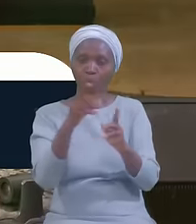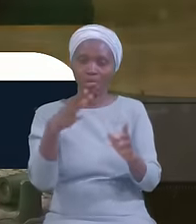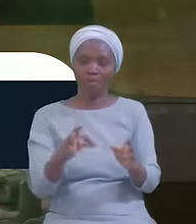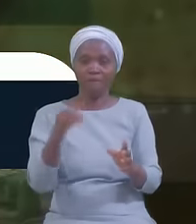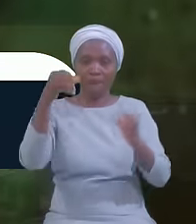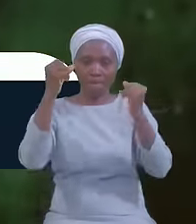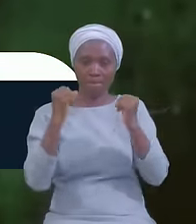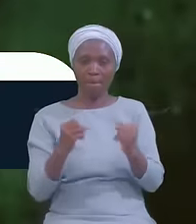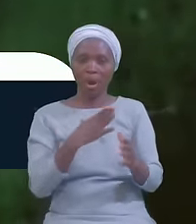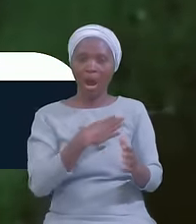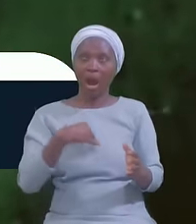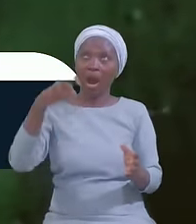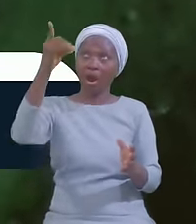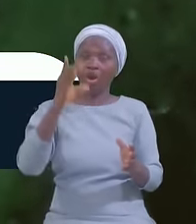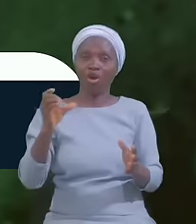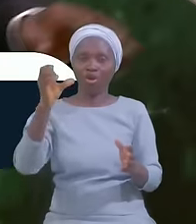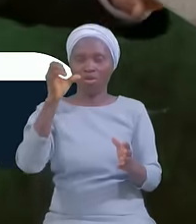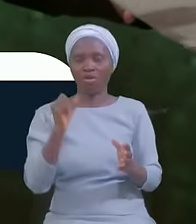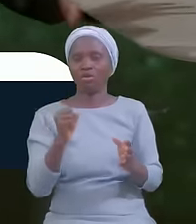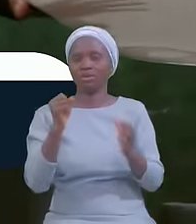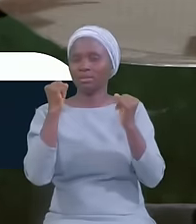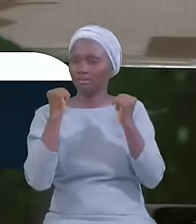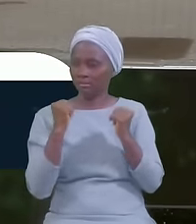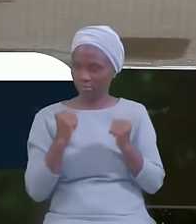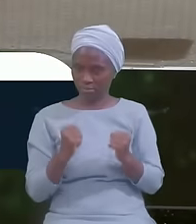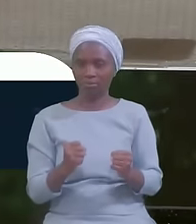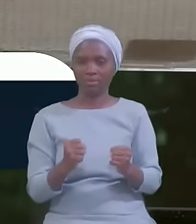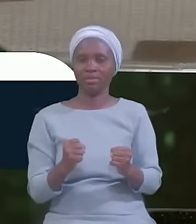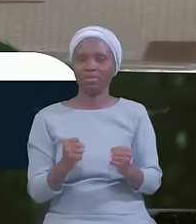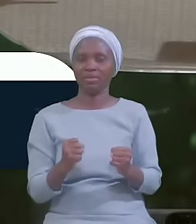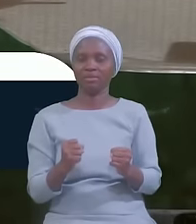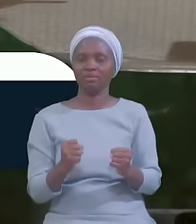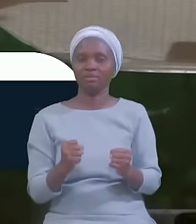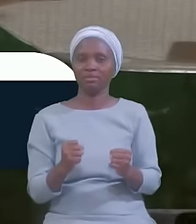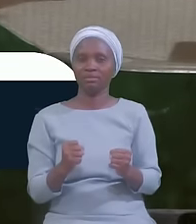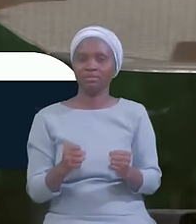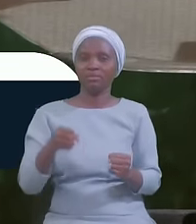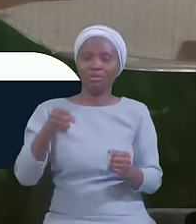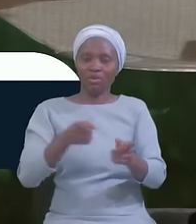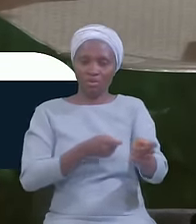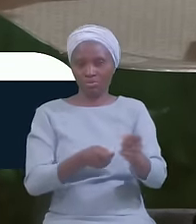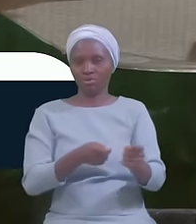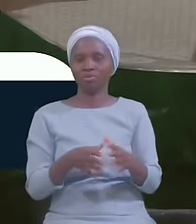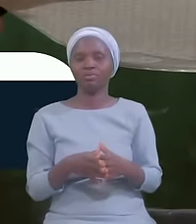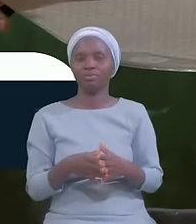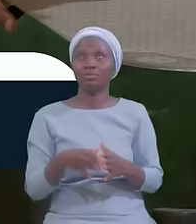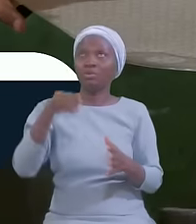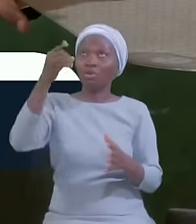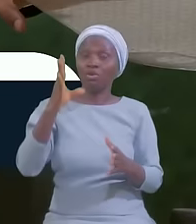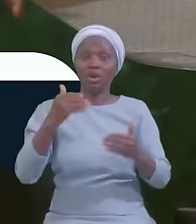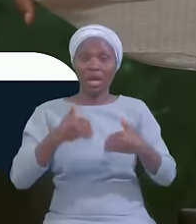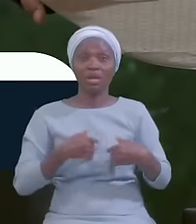God's preeminence. God has preeminence over sickness,